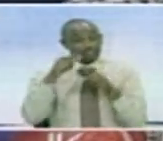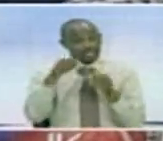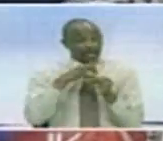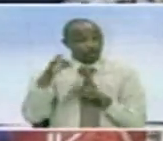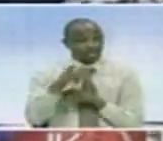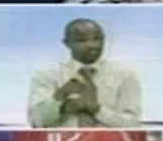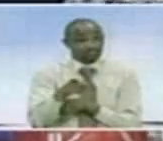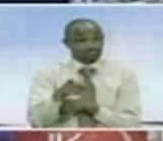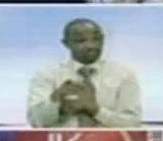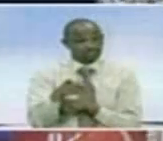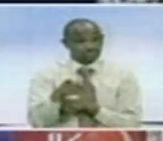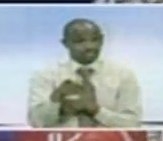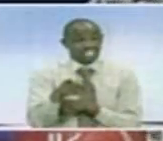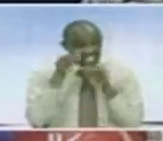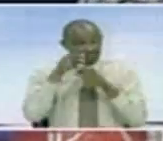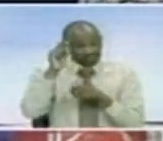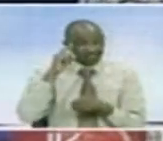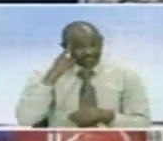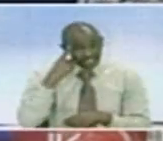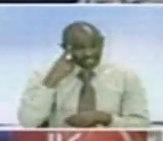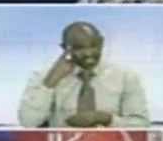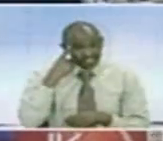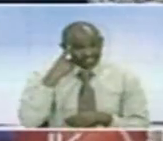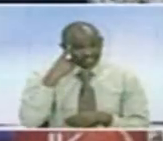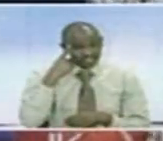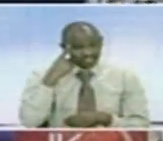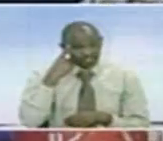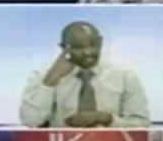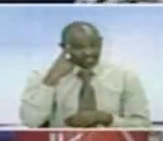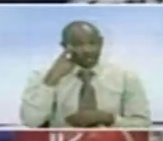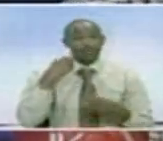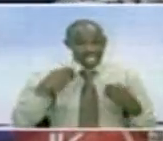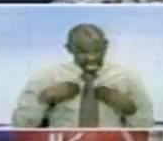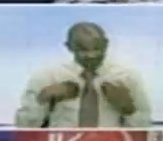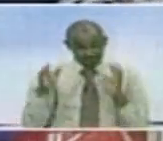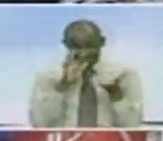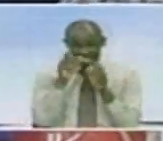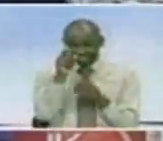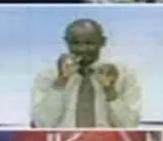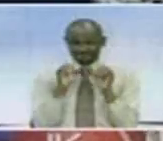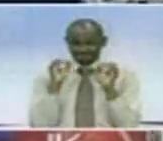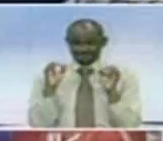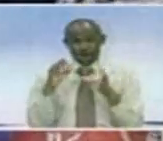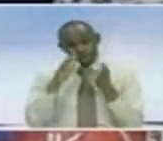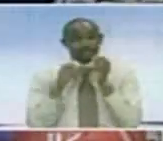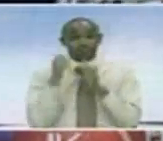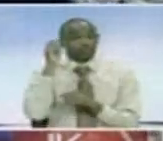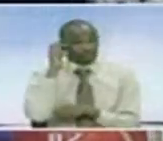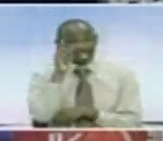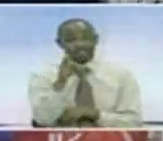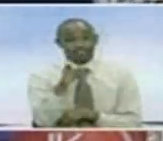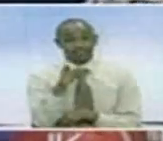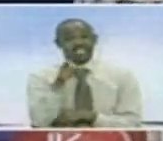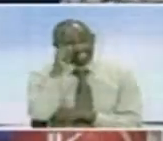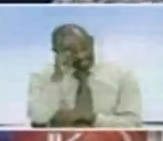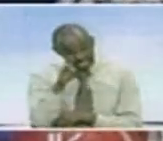CORD, if they think that there is unfairness or refusal to listen to them,